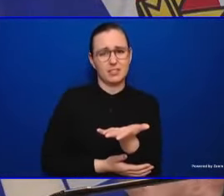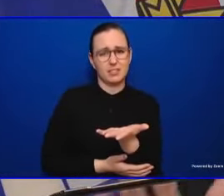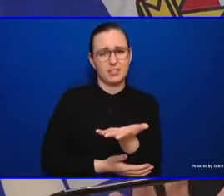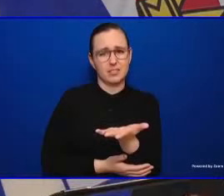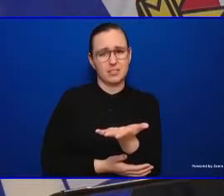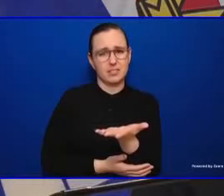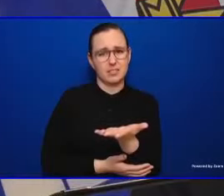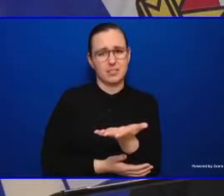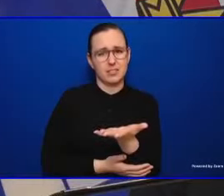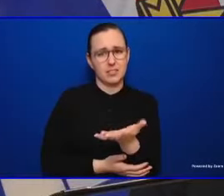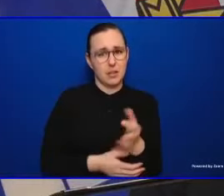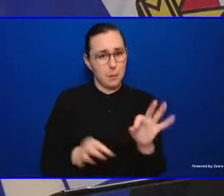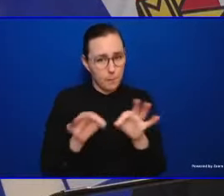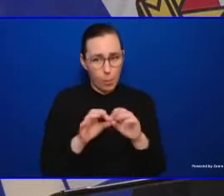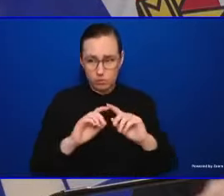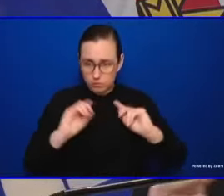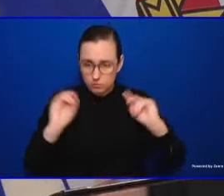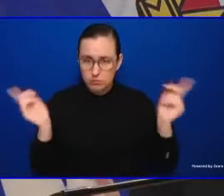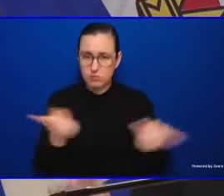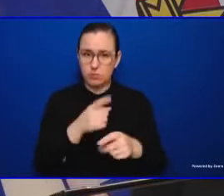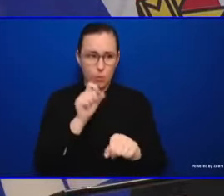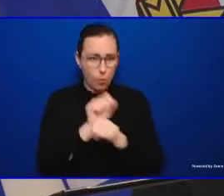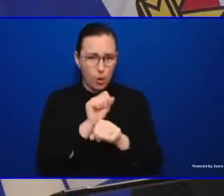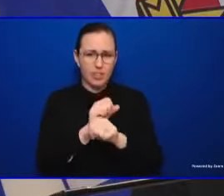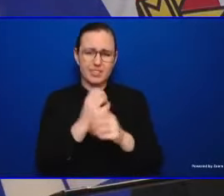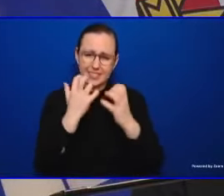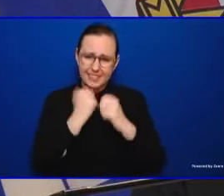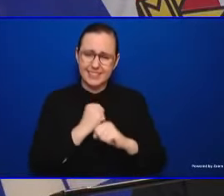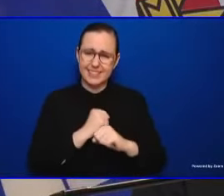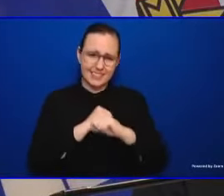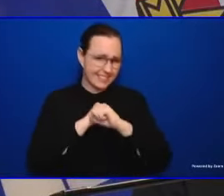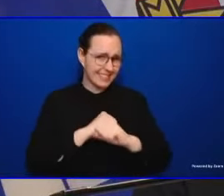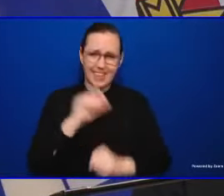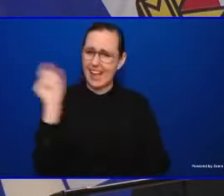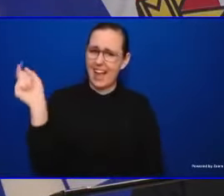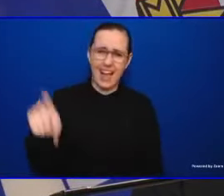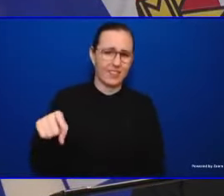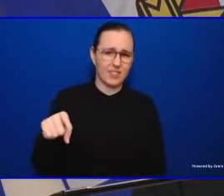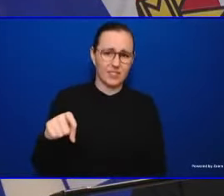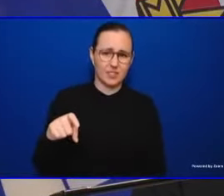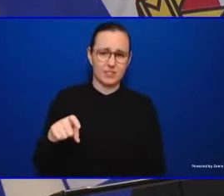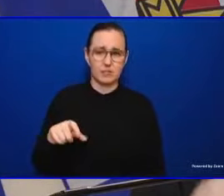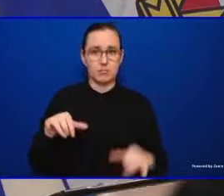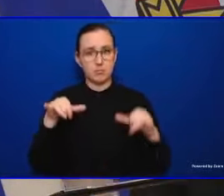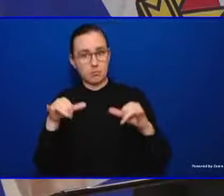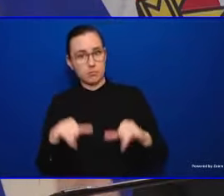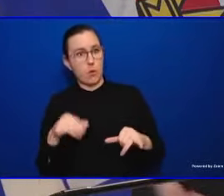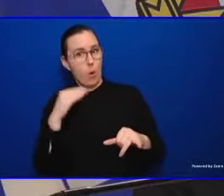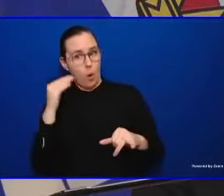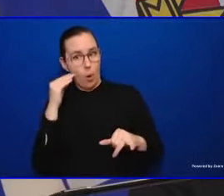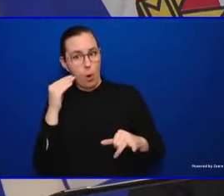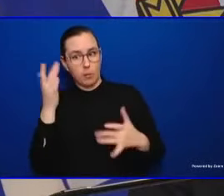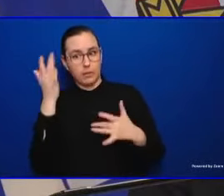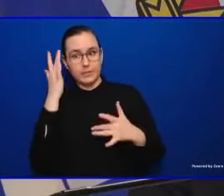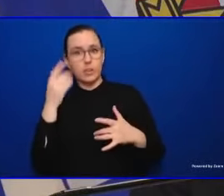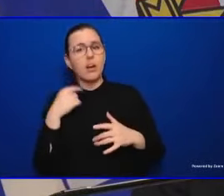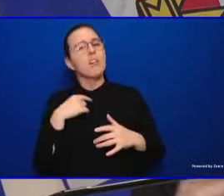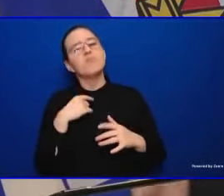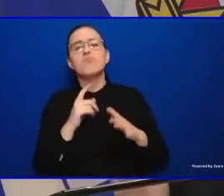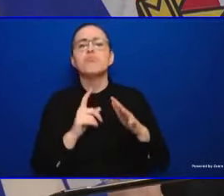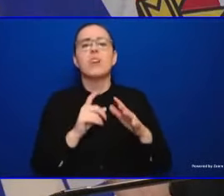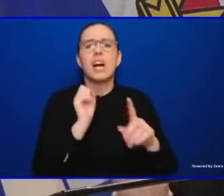them from being exposed additionally within their workplace setting. So they will come into place in the